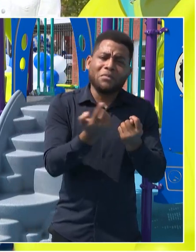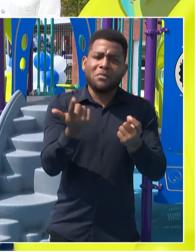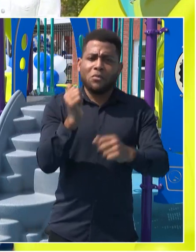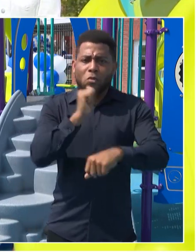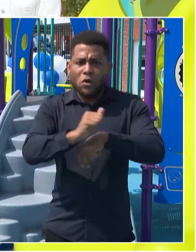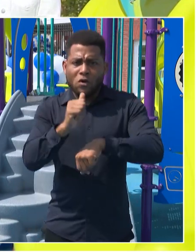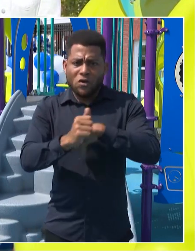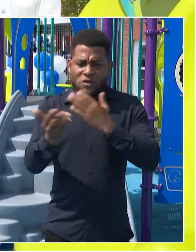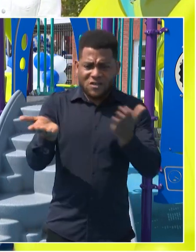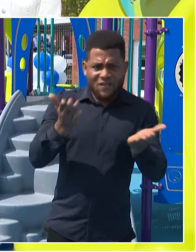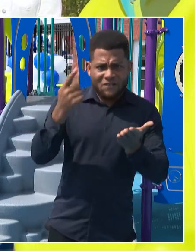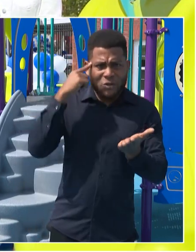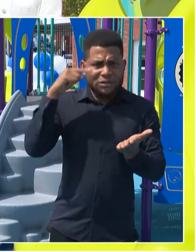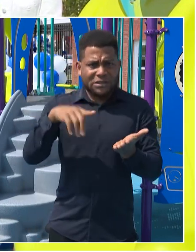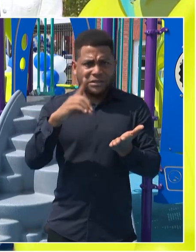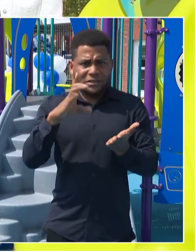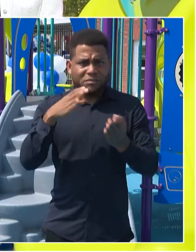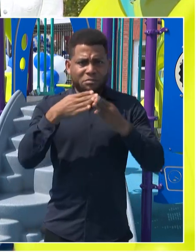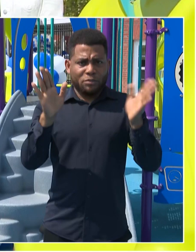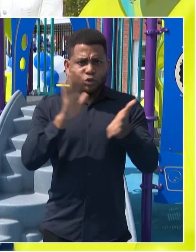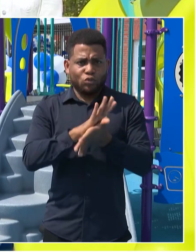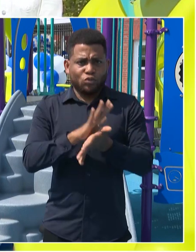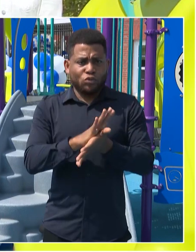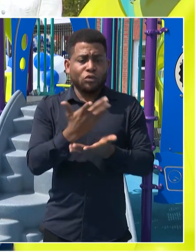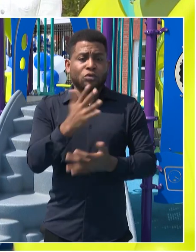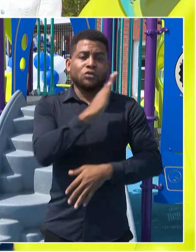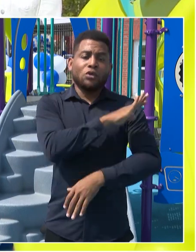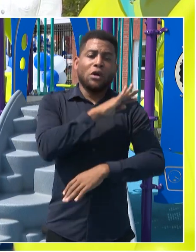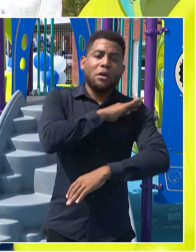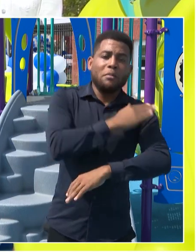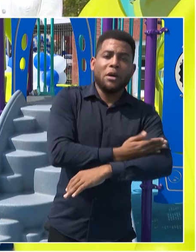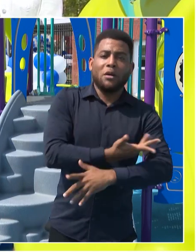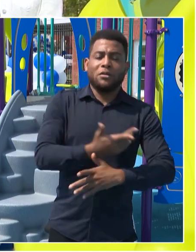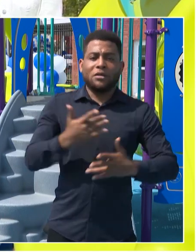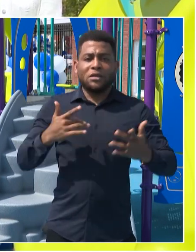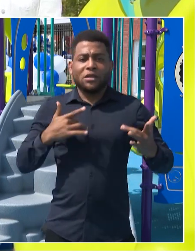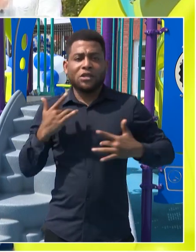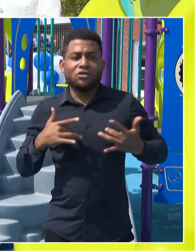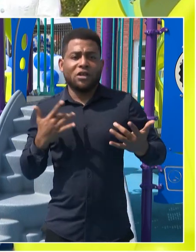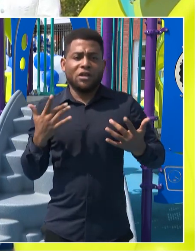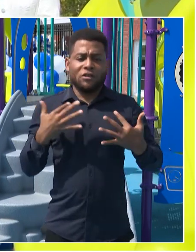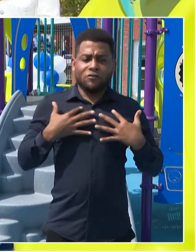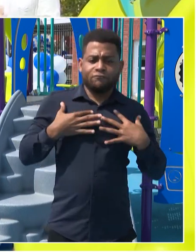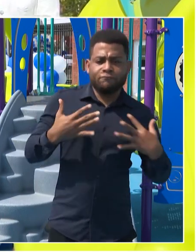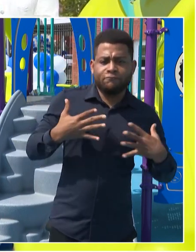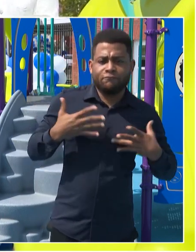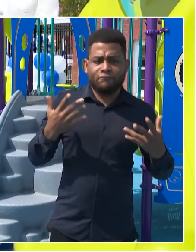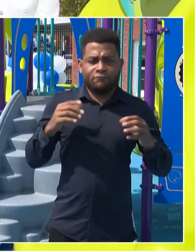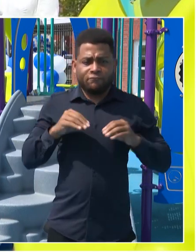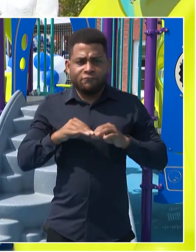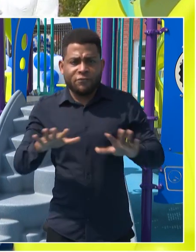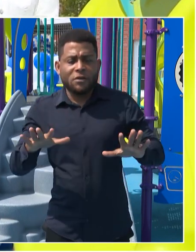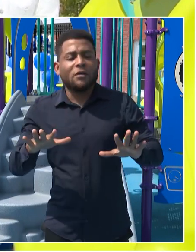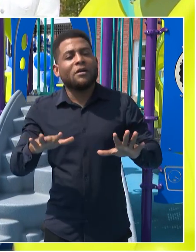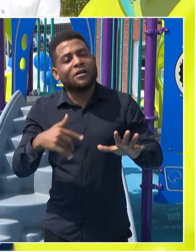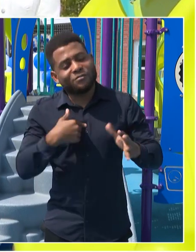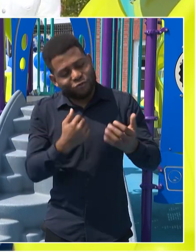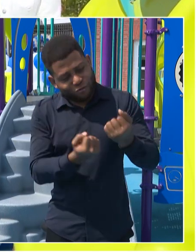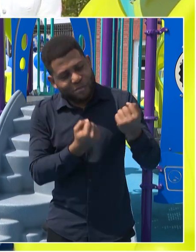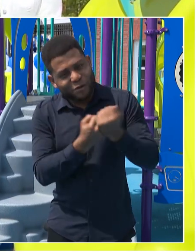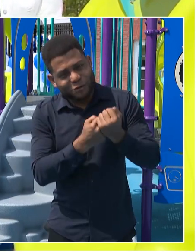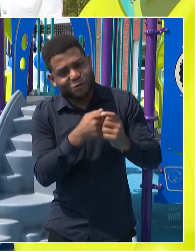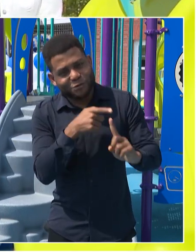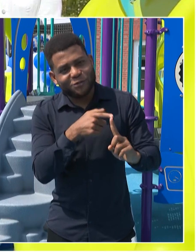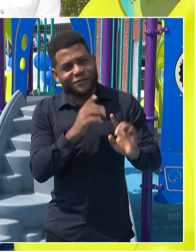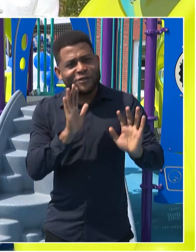DCPS, the energy you bring, your expertise, we're excited to have you here, and we support you. Wishing you the best this school year. So when we